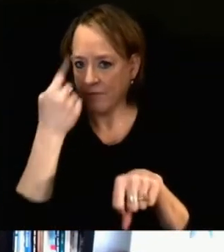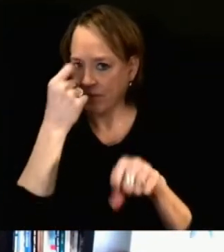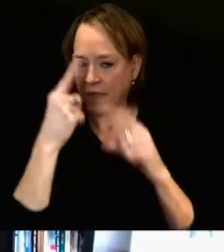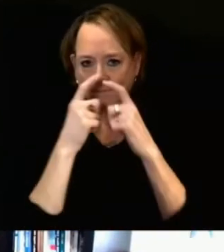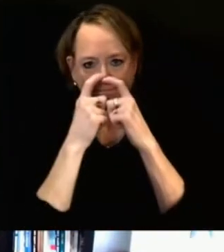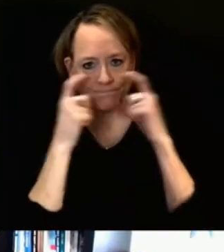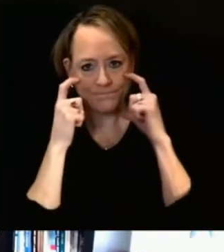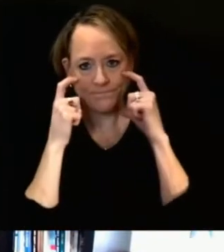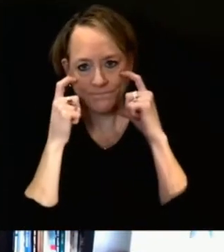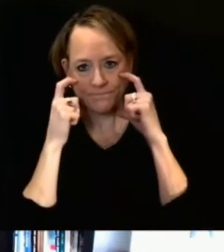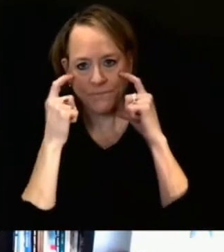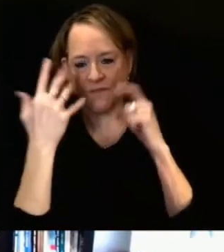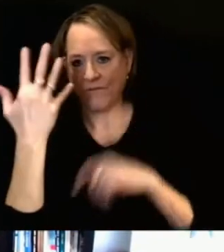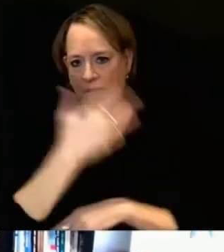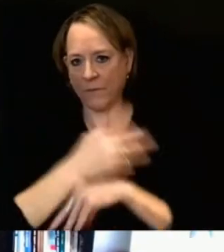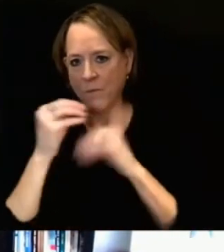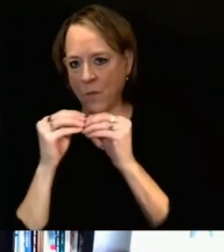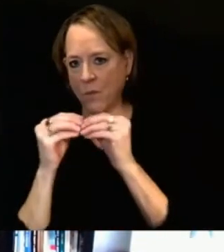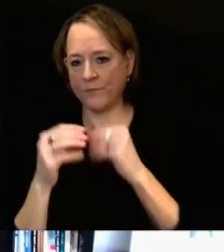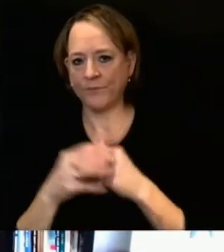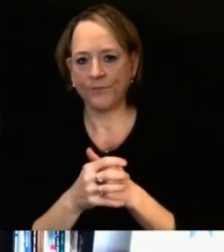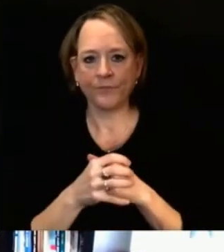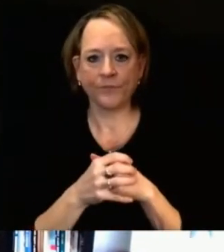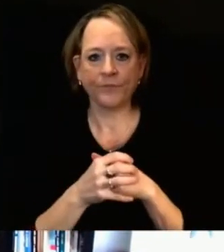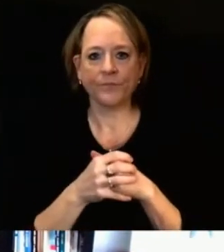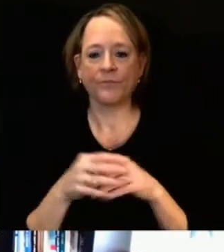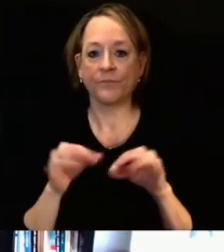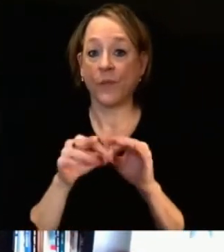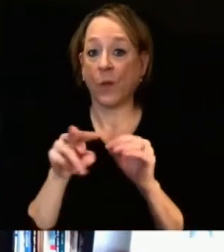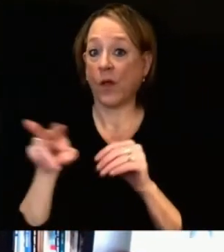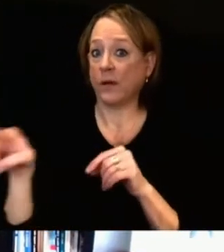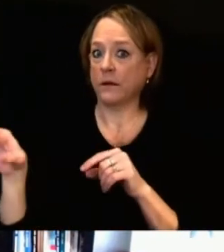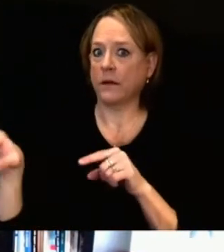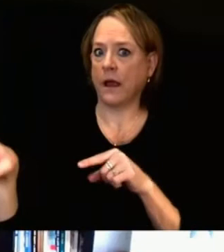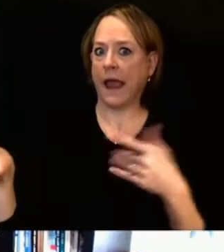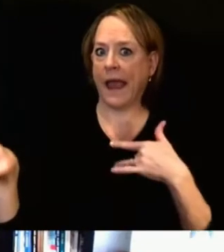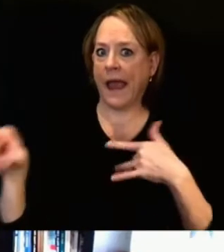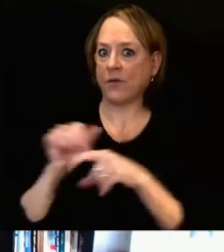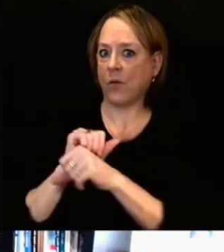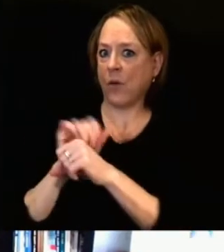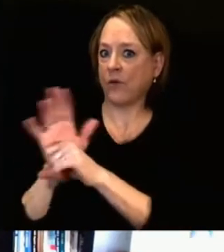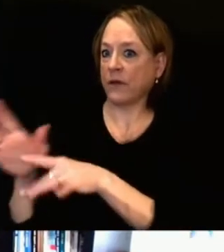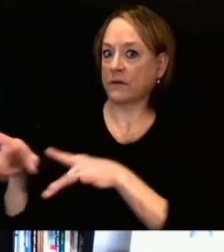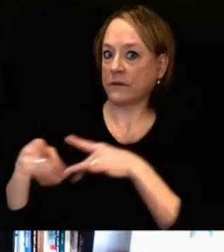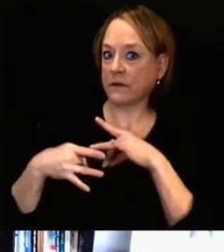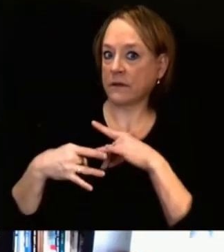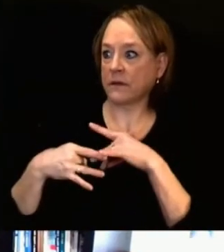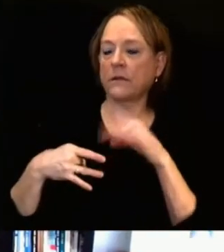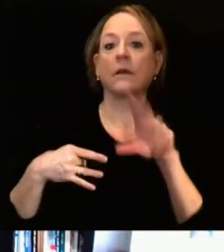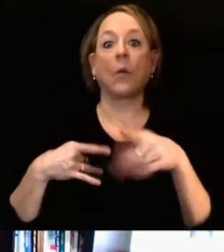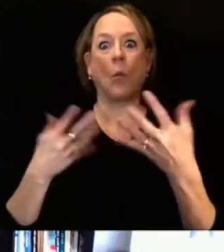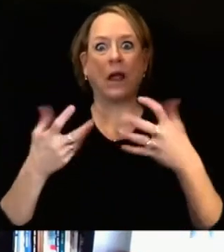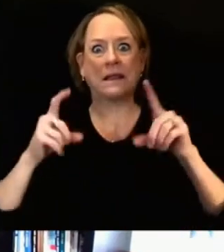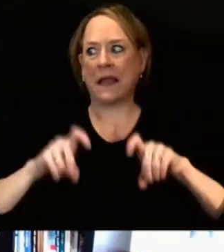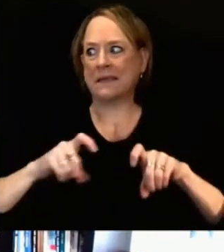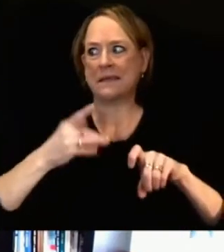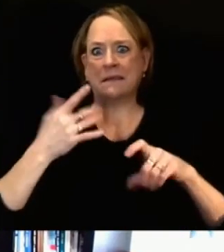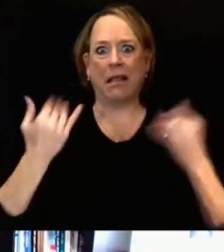on day 5 or later after that exposure. If you develop symptoms of COVID-19 at any time, stay home and get a